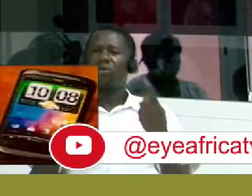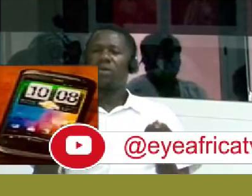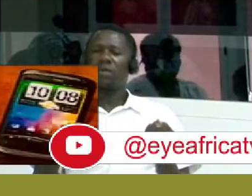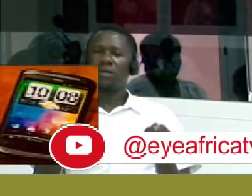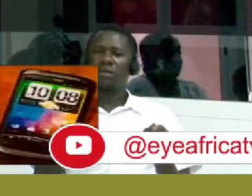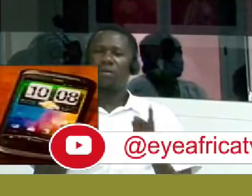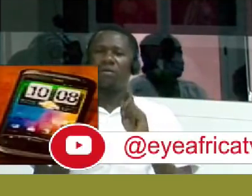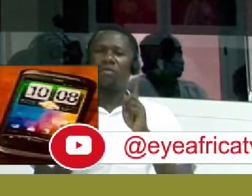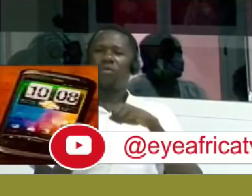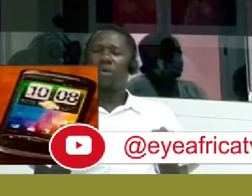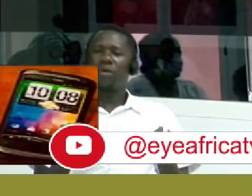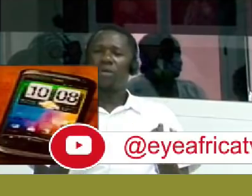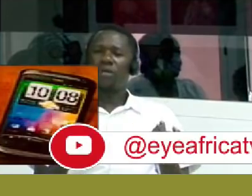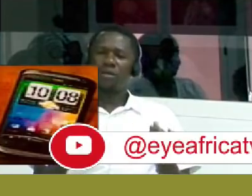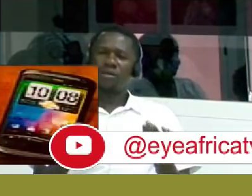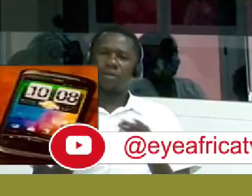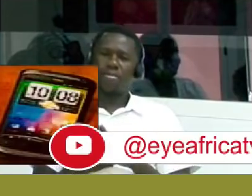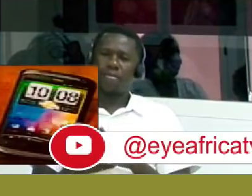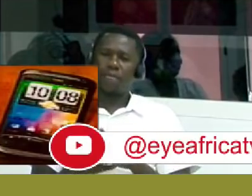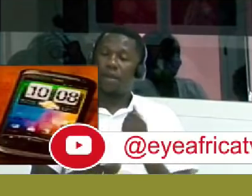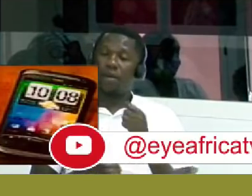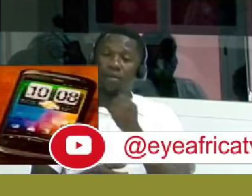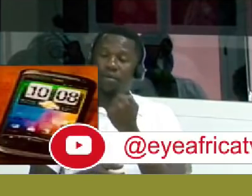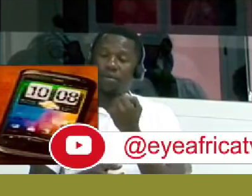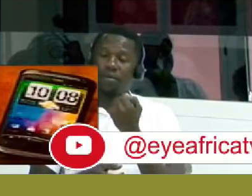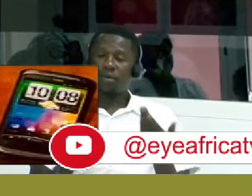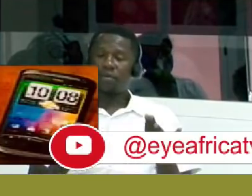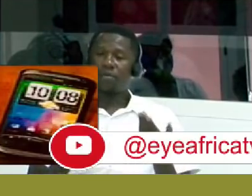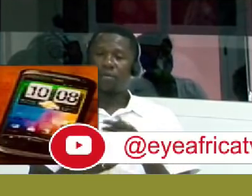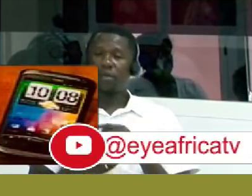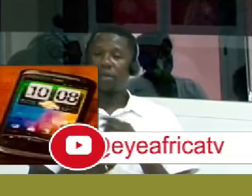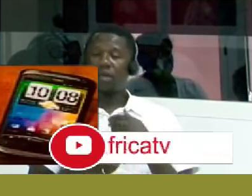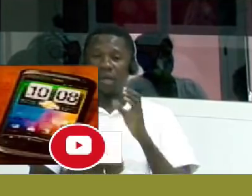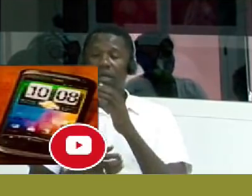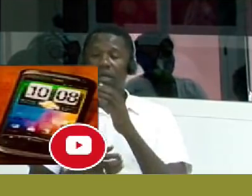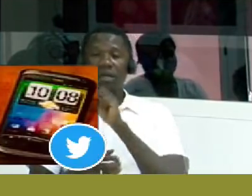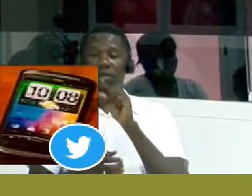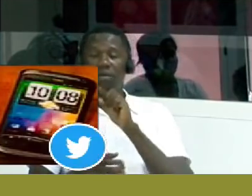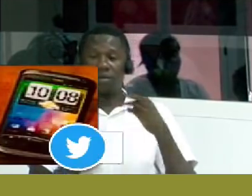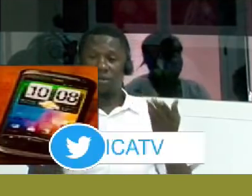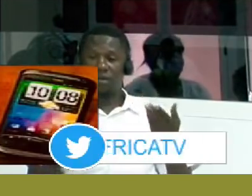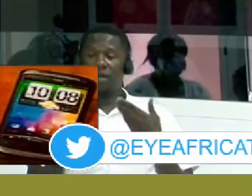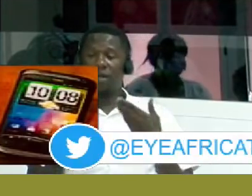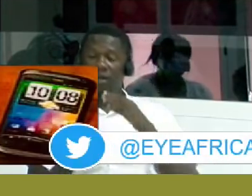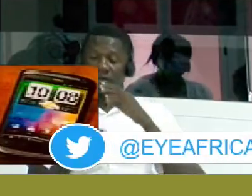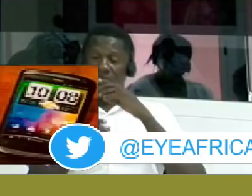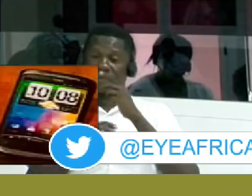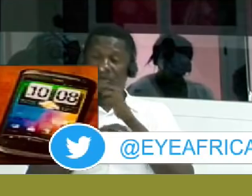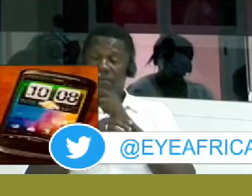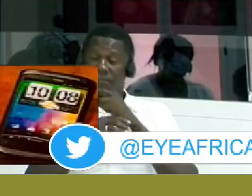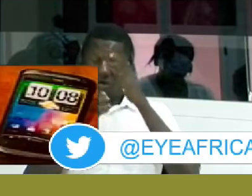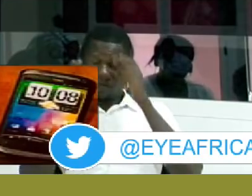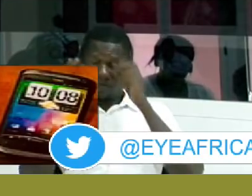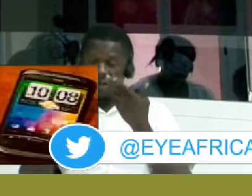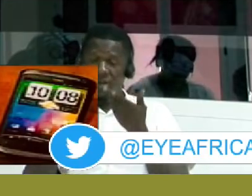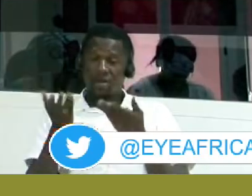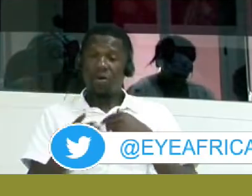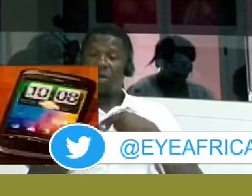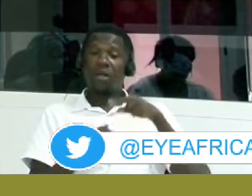For what? And because of, I can name names. I have officers here who were in the